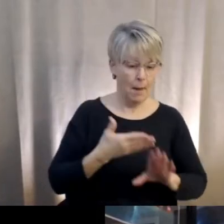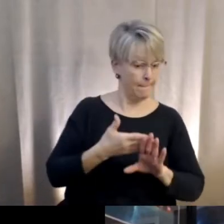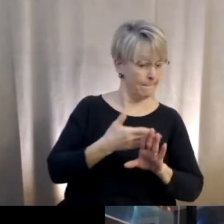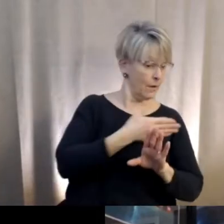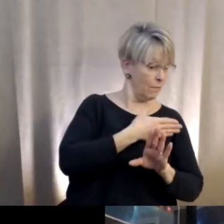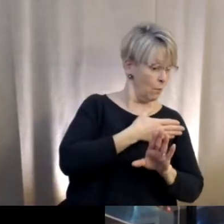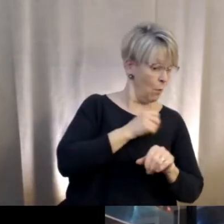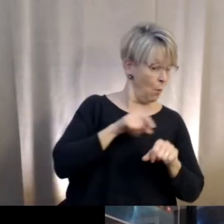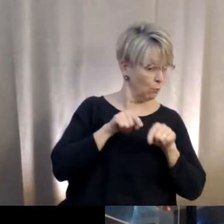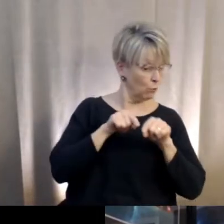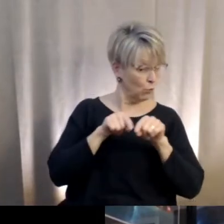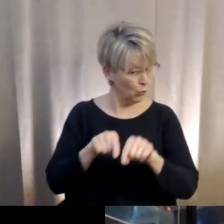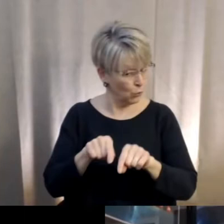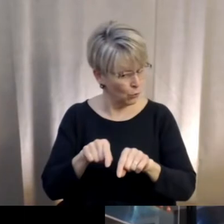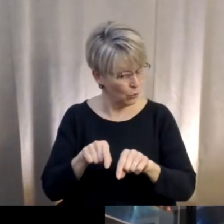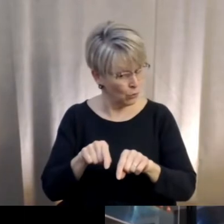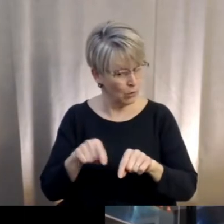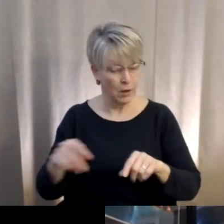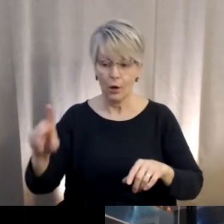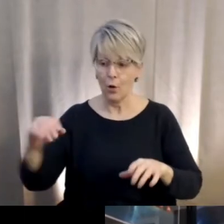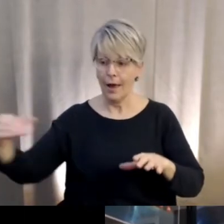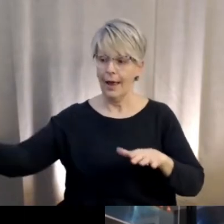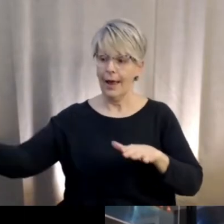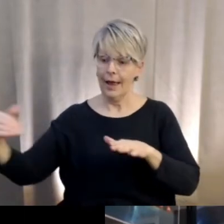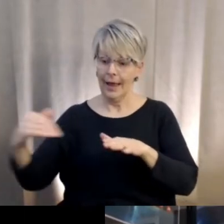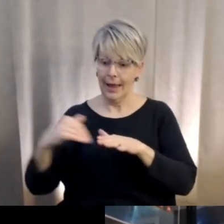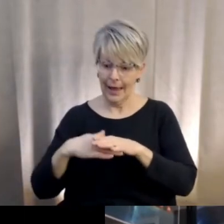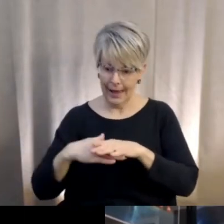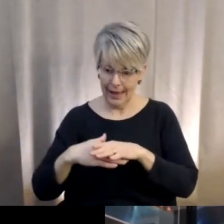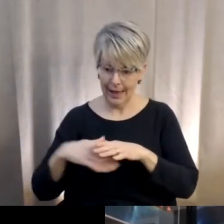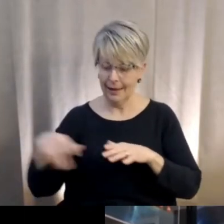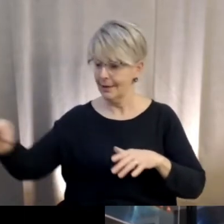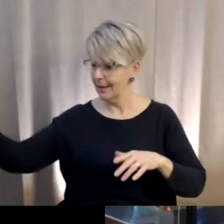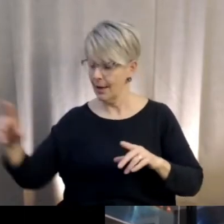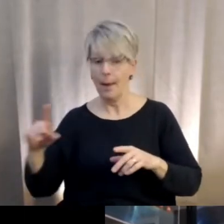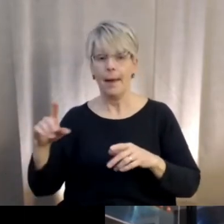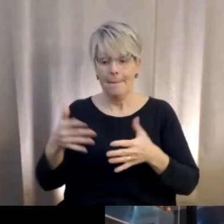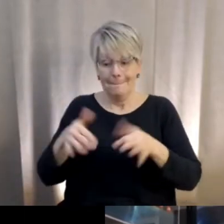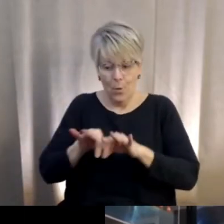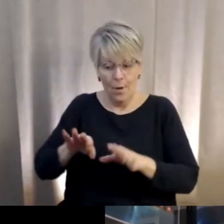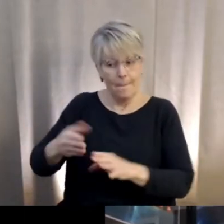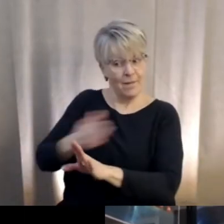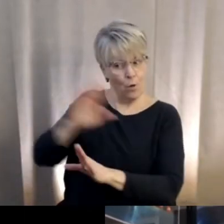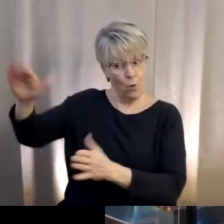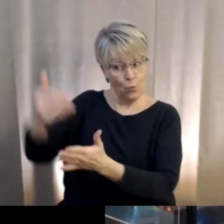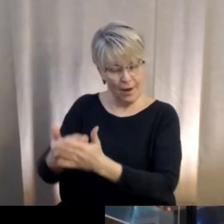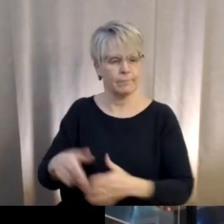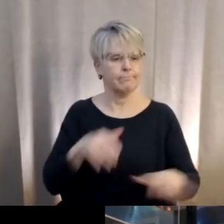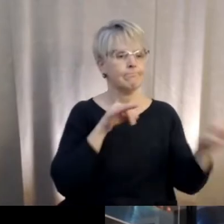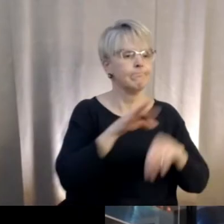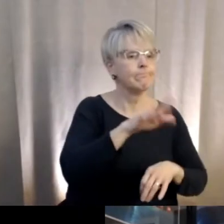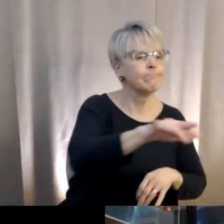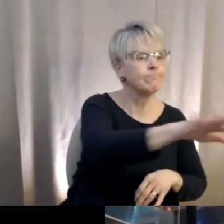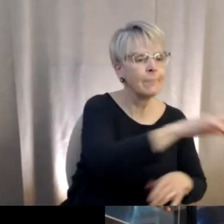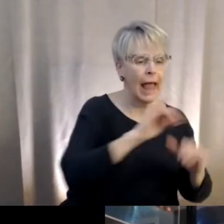the initial integration of the staff member to educate your other staff members of appropriate